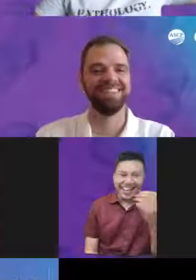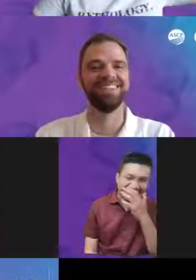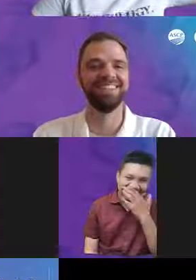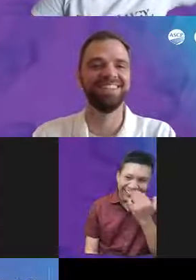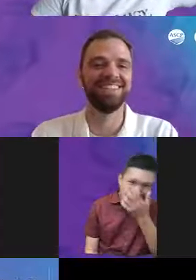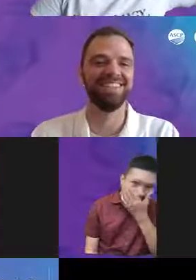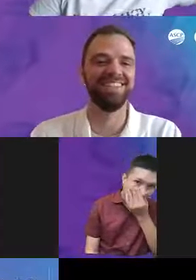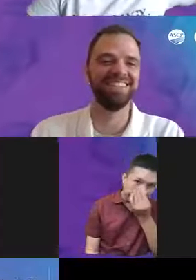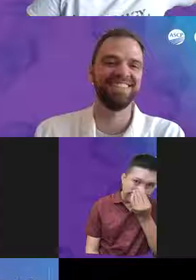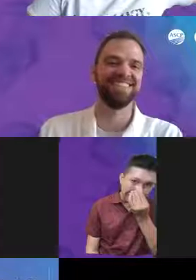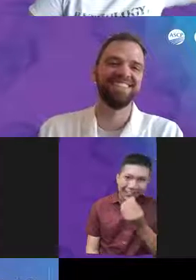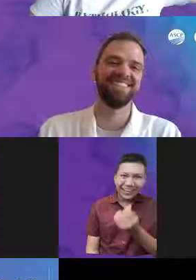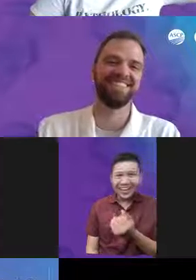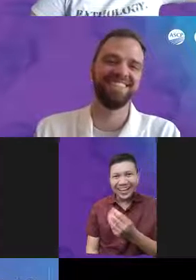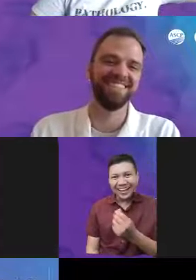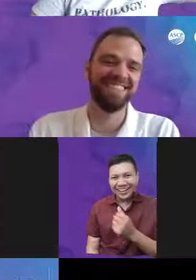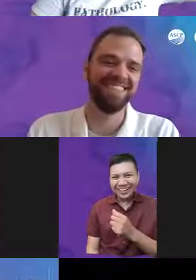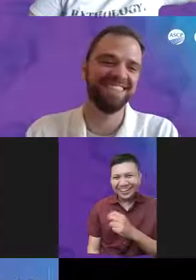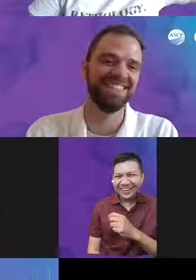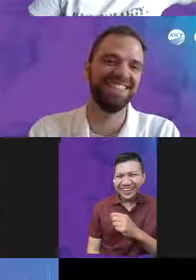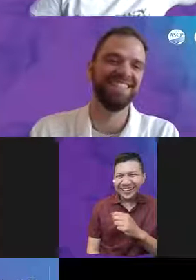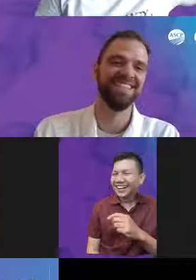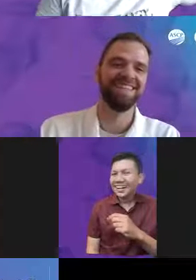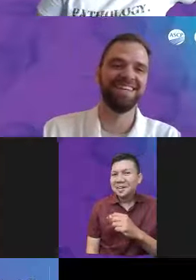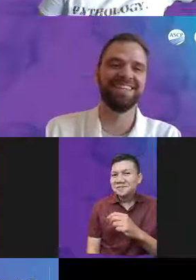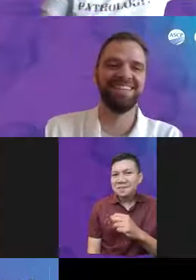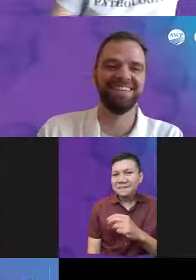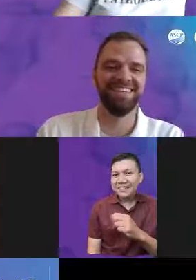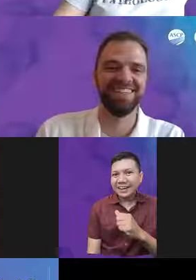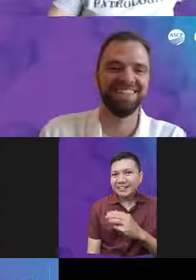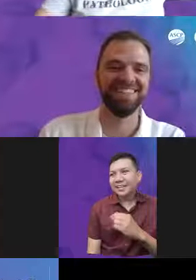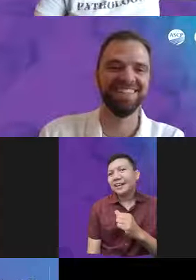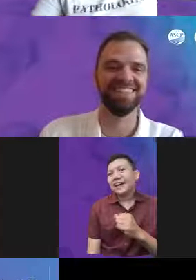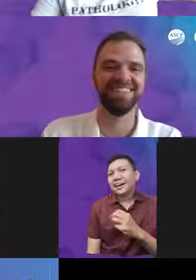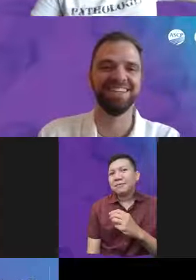never talked about tiger blood cells.